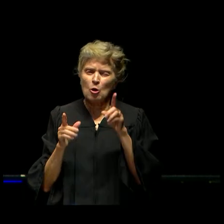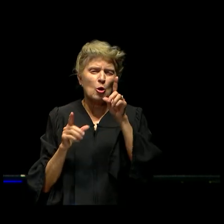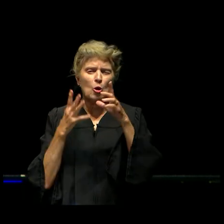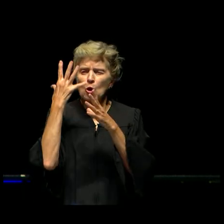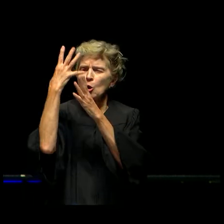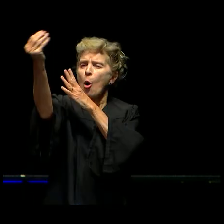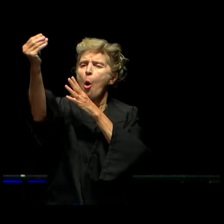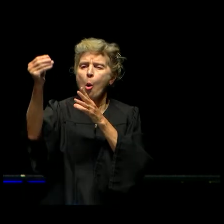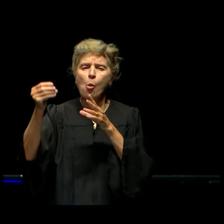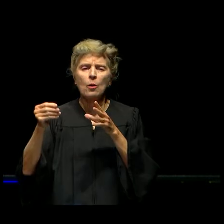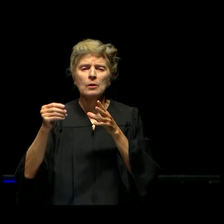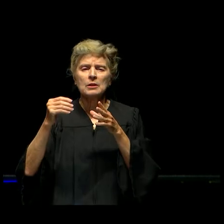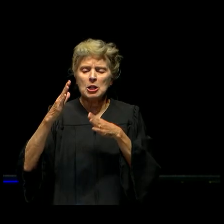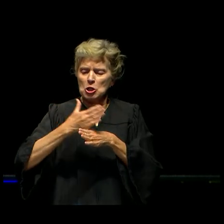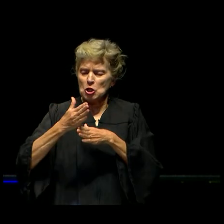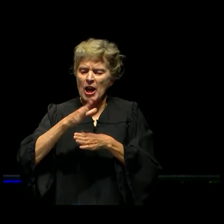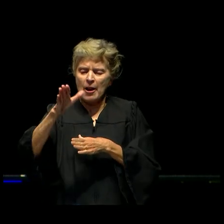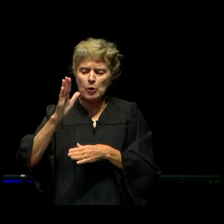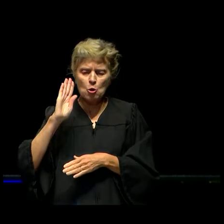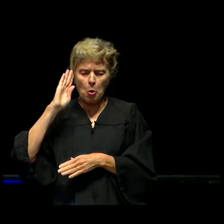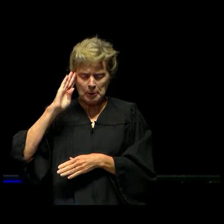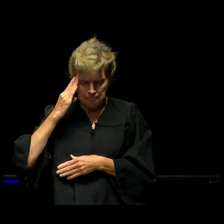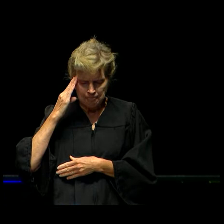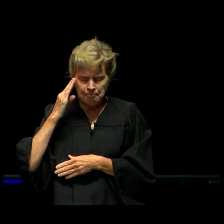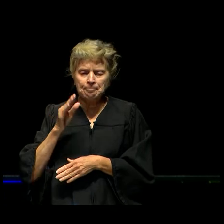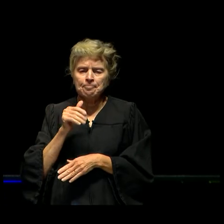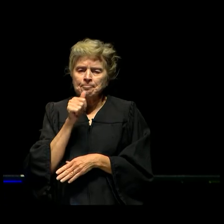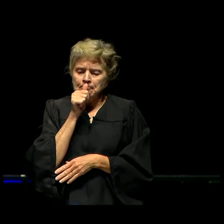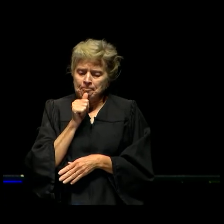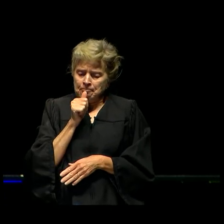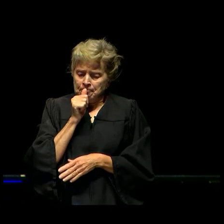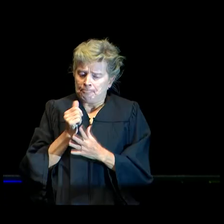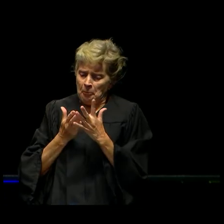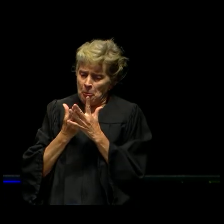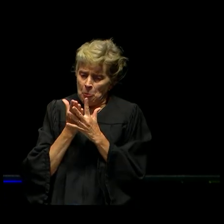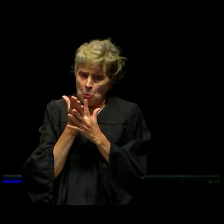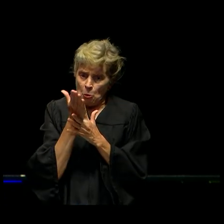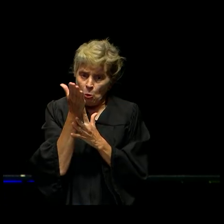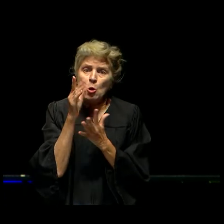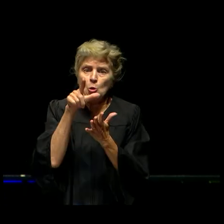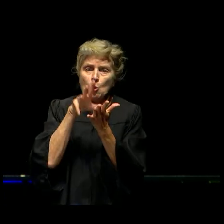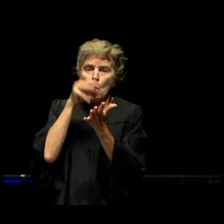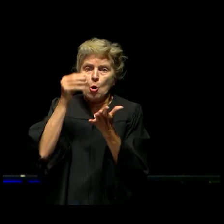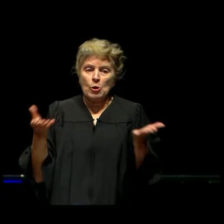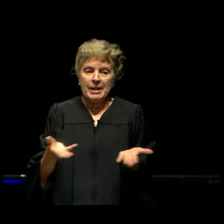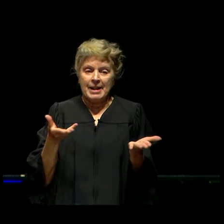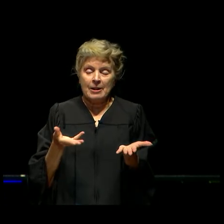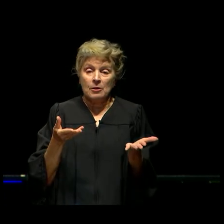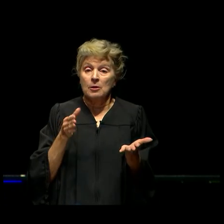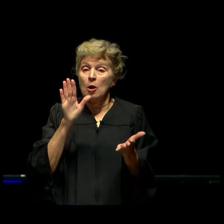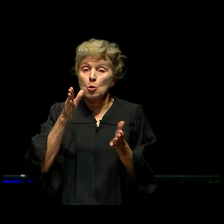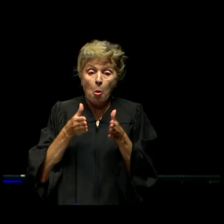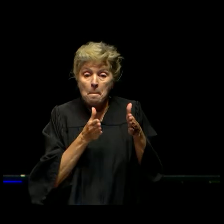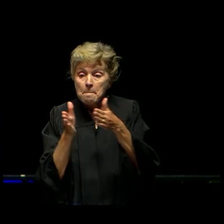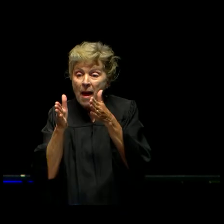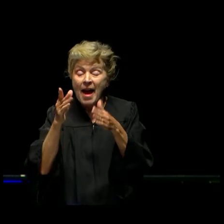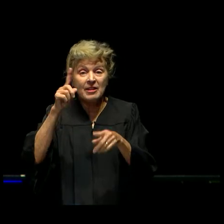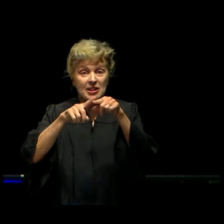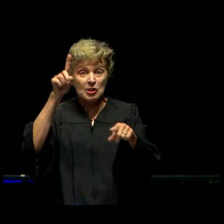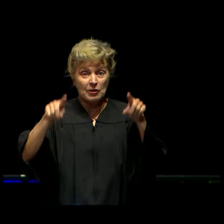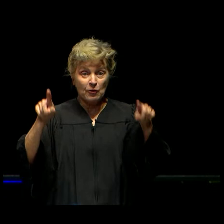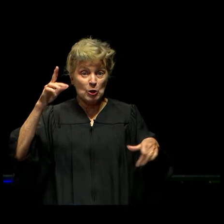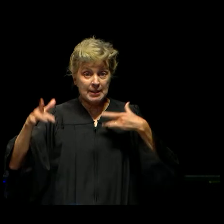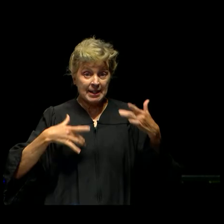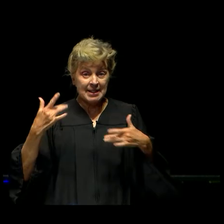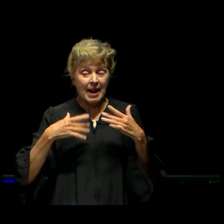share the resilience and grit that you've demonstrated as part of the TMU community. Your paths will be diverse and exciting, and we hope that